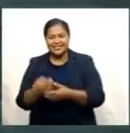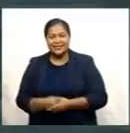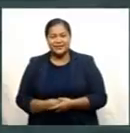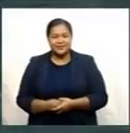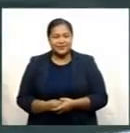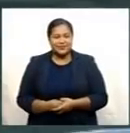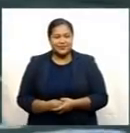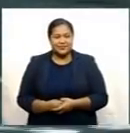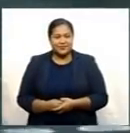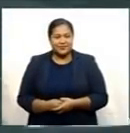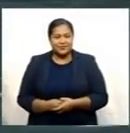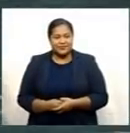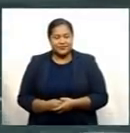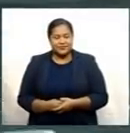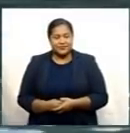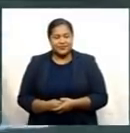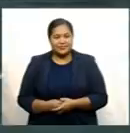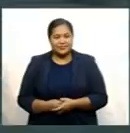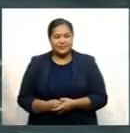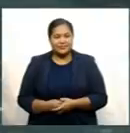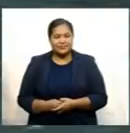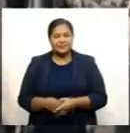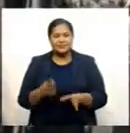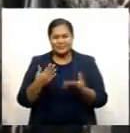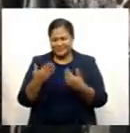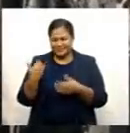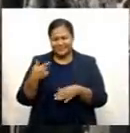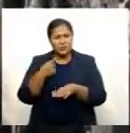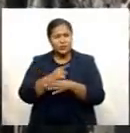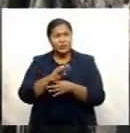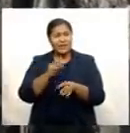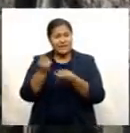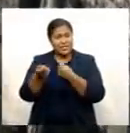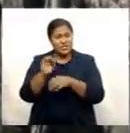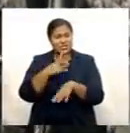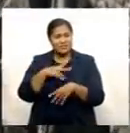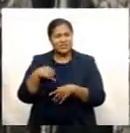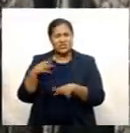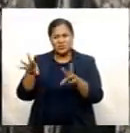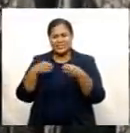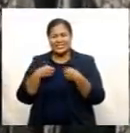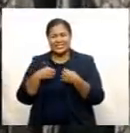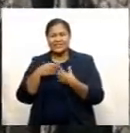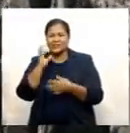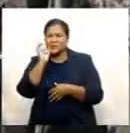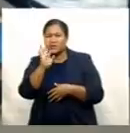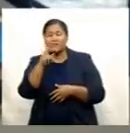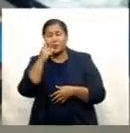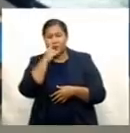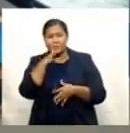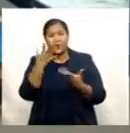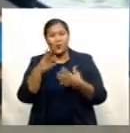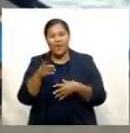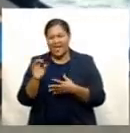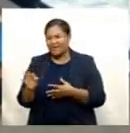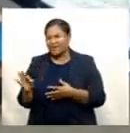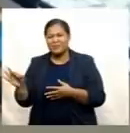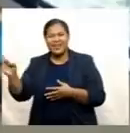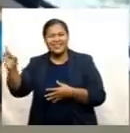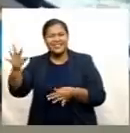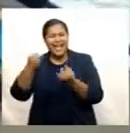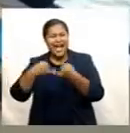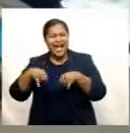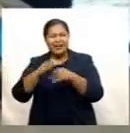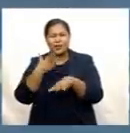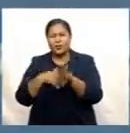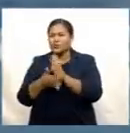reports. In recent weeks, the Fisheries Ministry had been receiving requests from people in maritime islands wanting to go